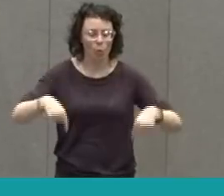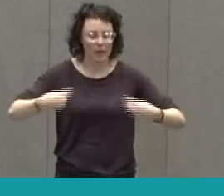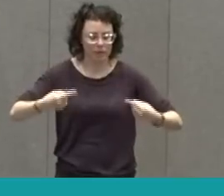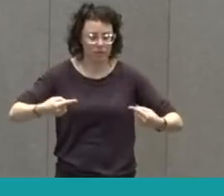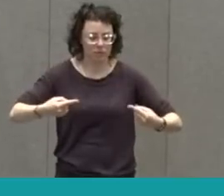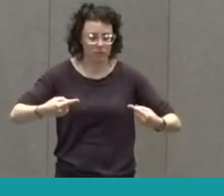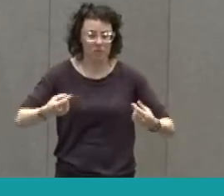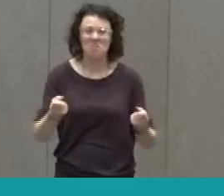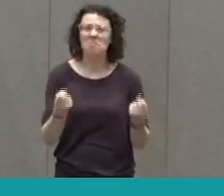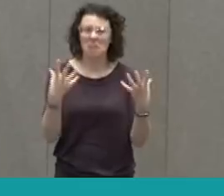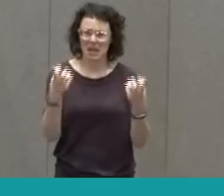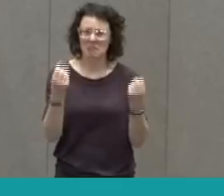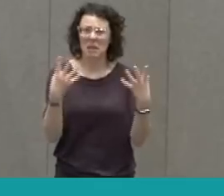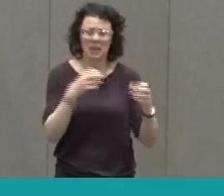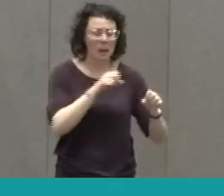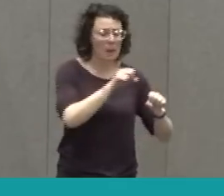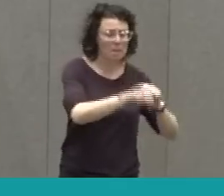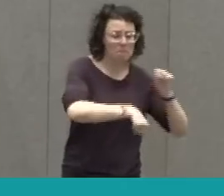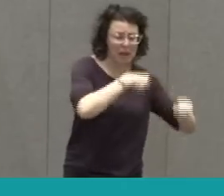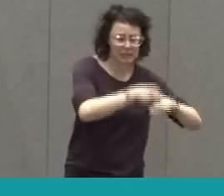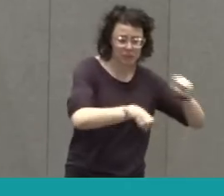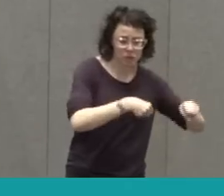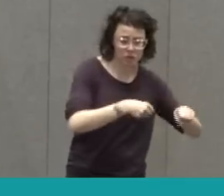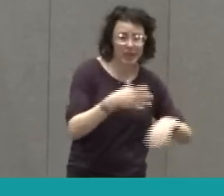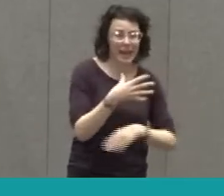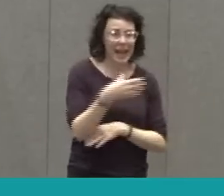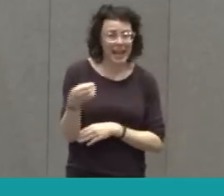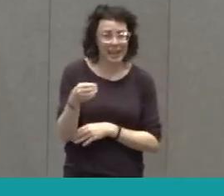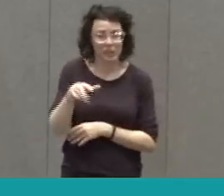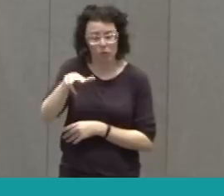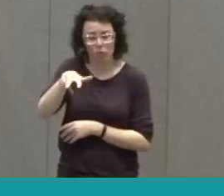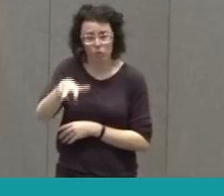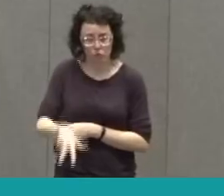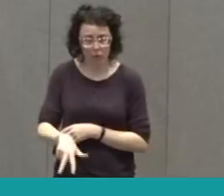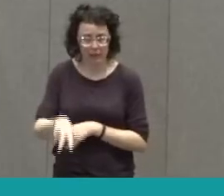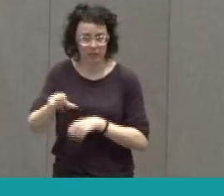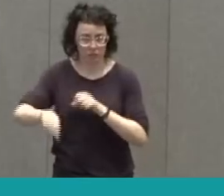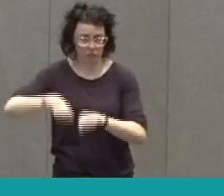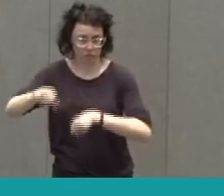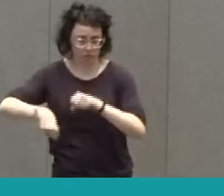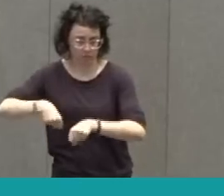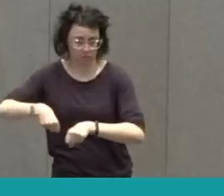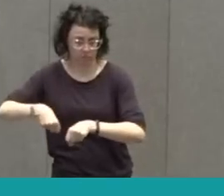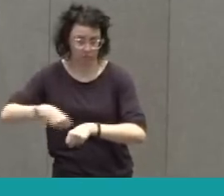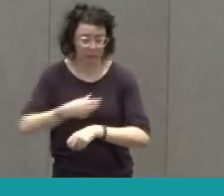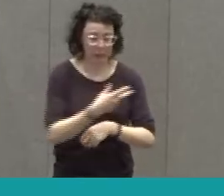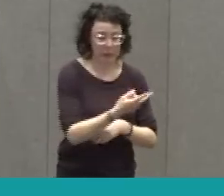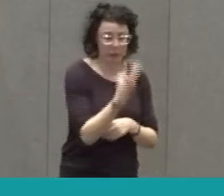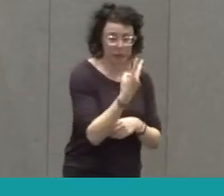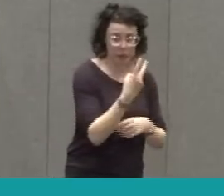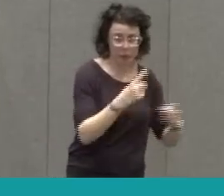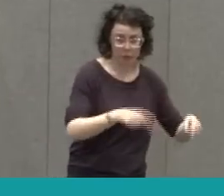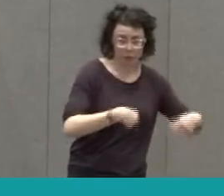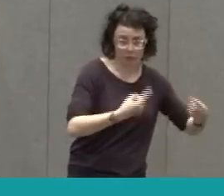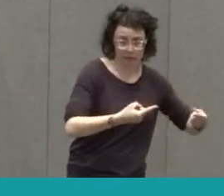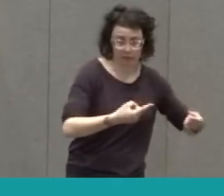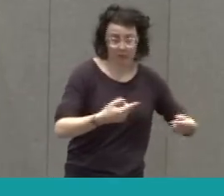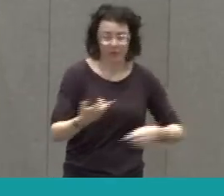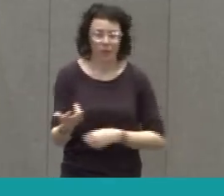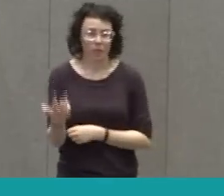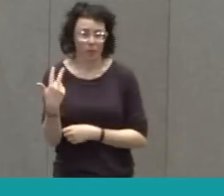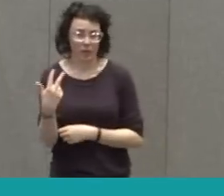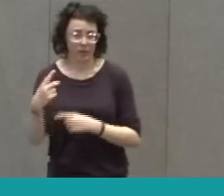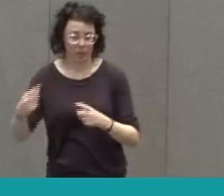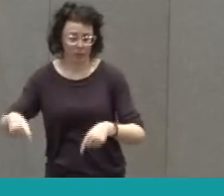the cycle shop on Main Street sells bikes, 2 wheels, and trikes, 3 wheels. Yesterday,